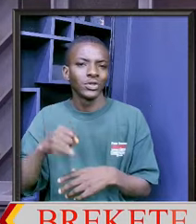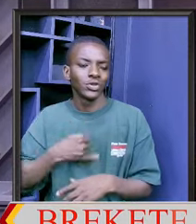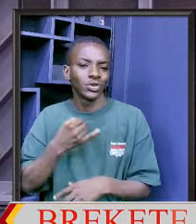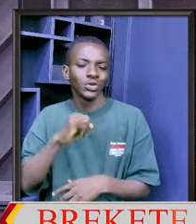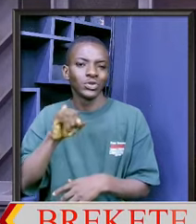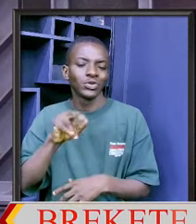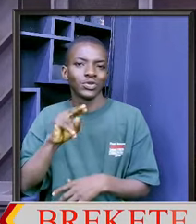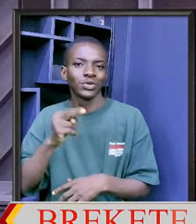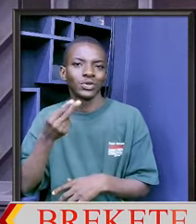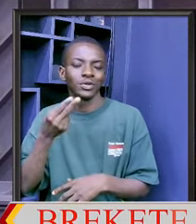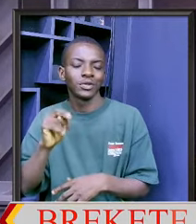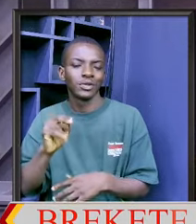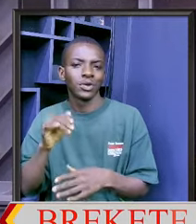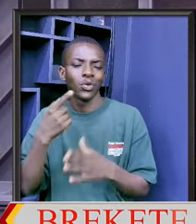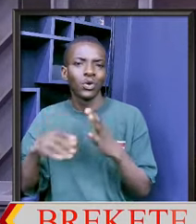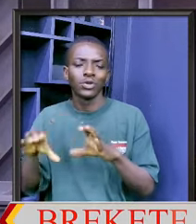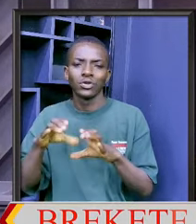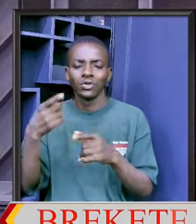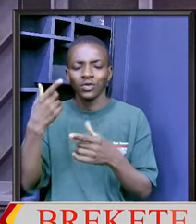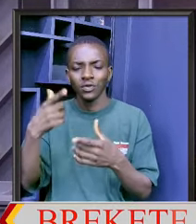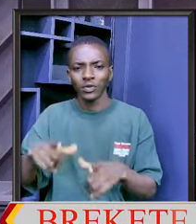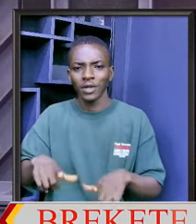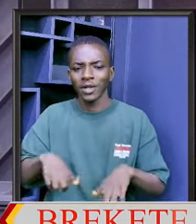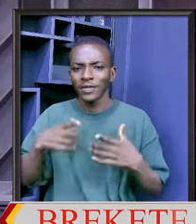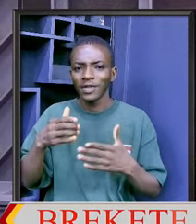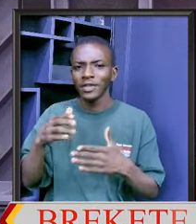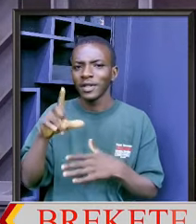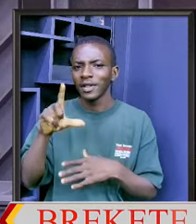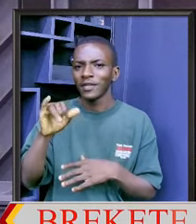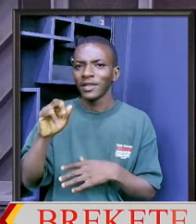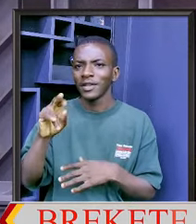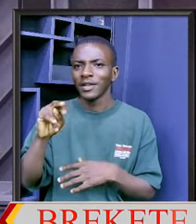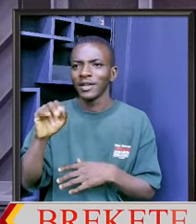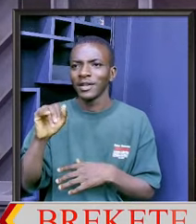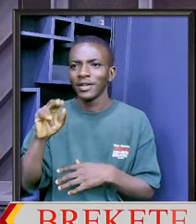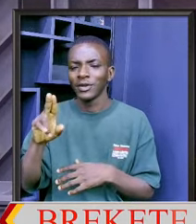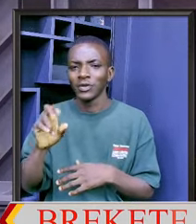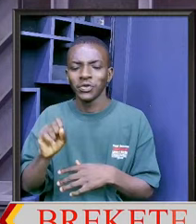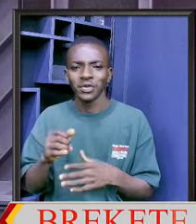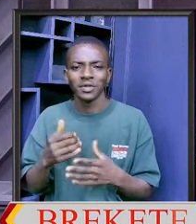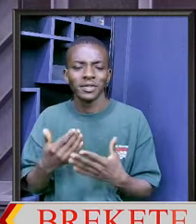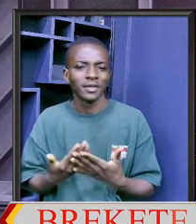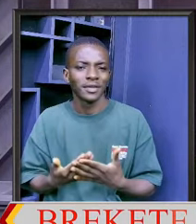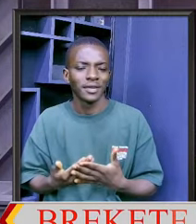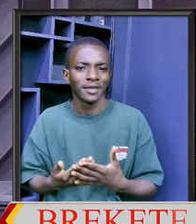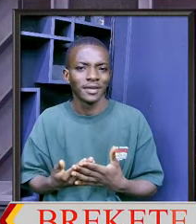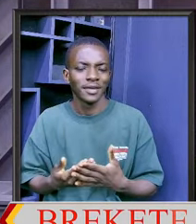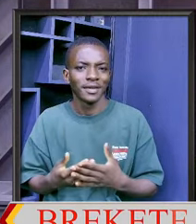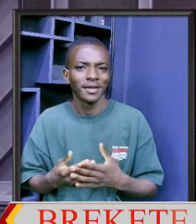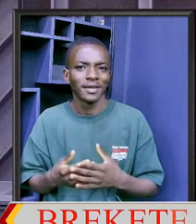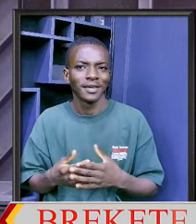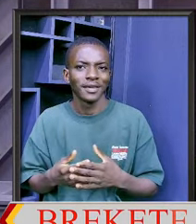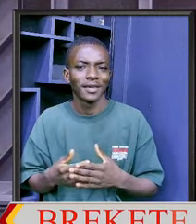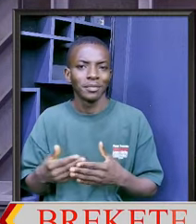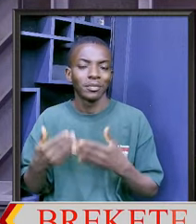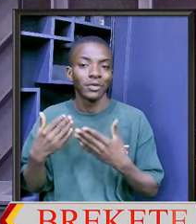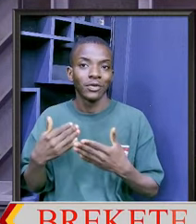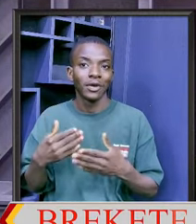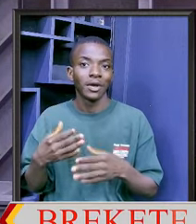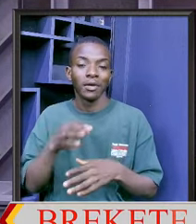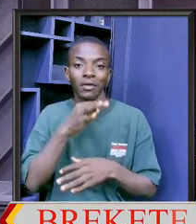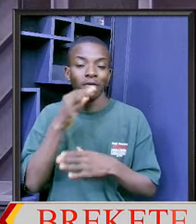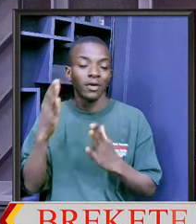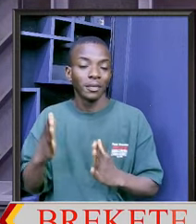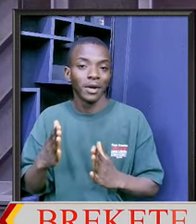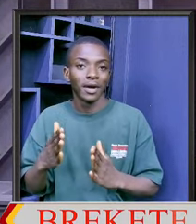from Kachia Local Government. What do you do for a living, Livinus? Yes, father. I know before I'm a